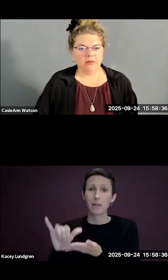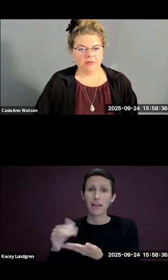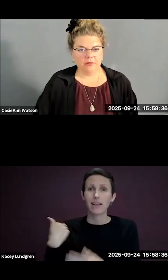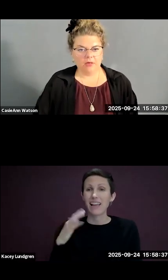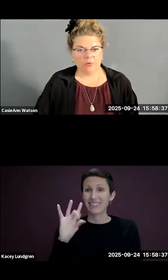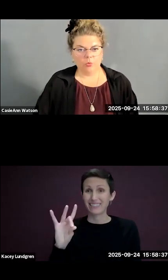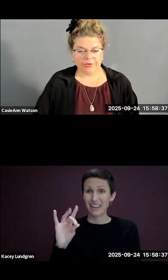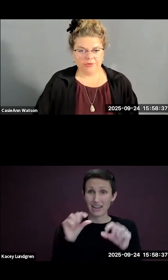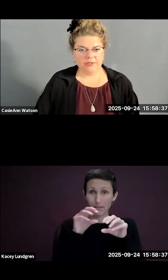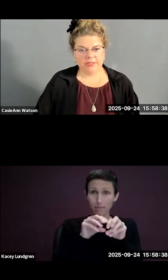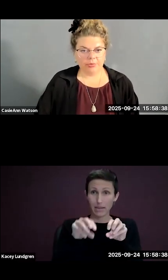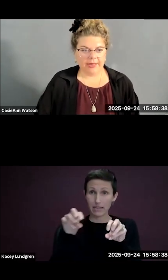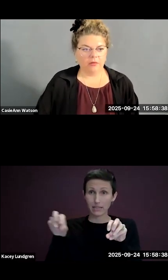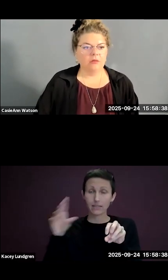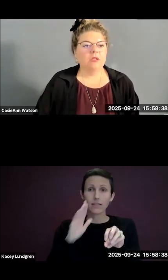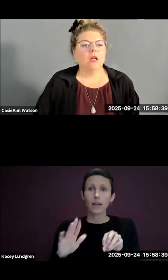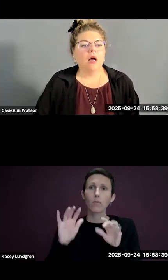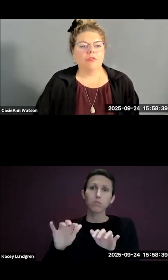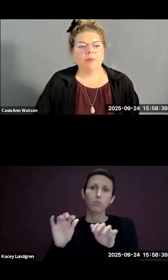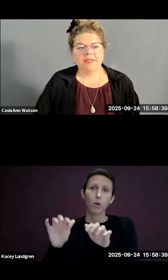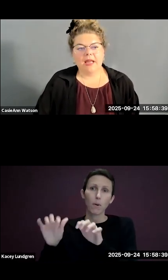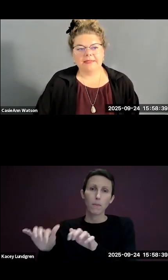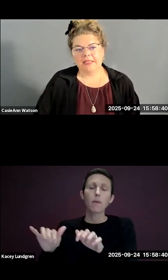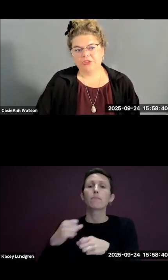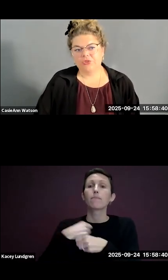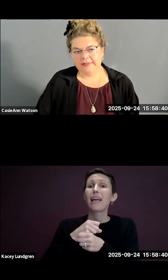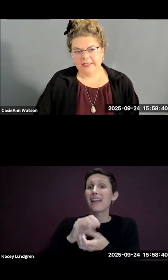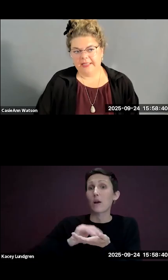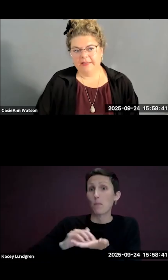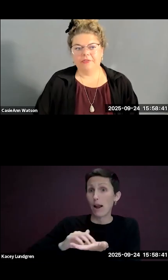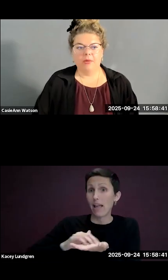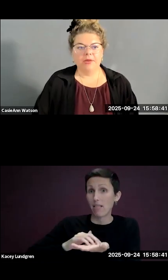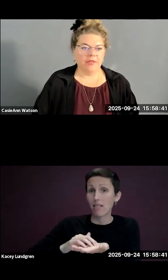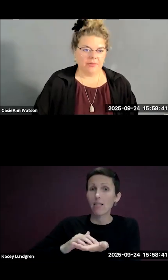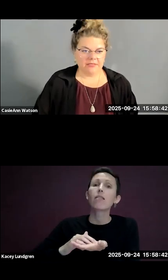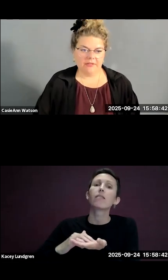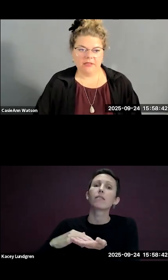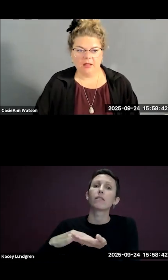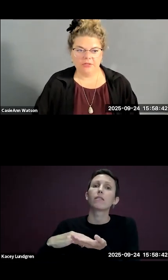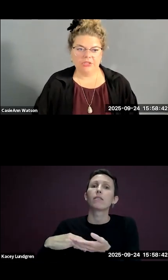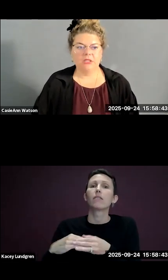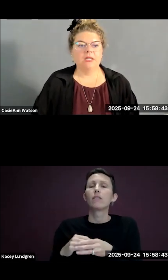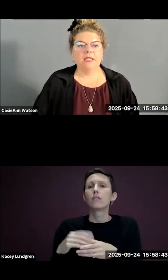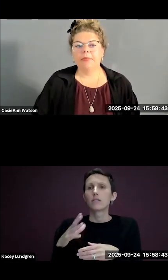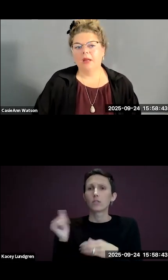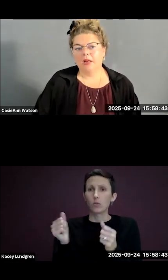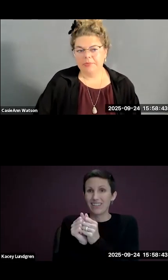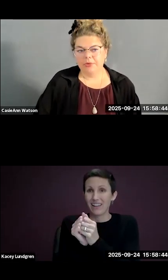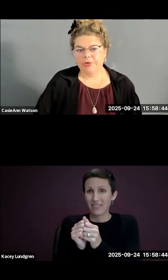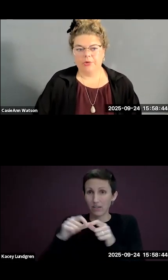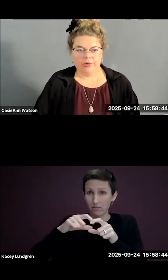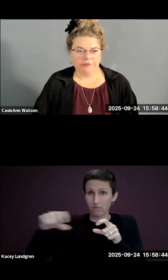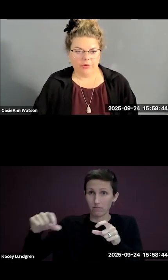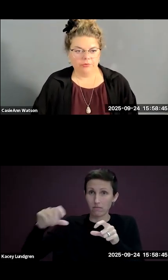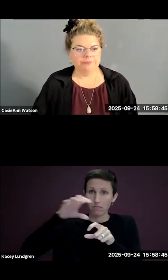populate to make words in Braille from the text that is translating from another piece of technology, namely